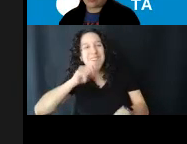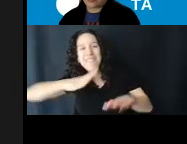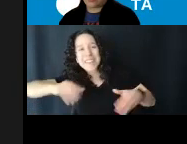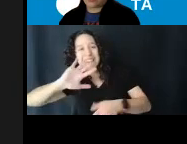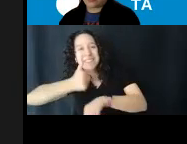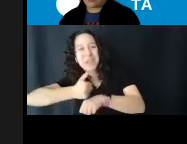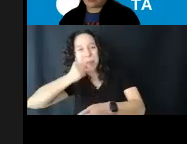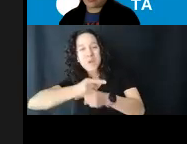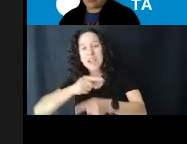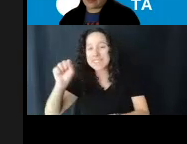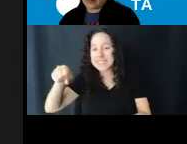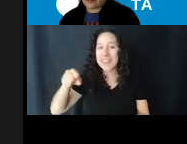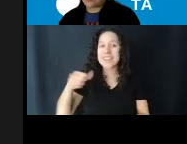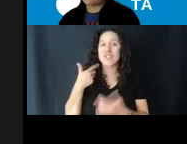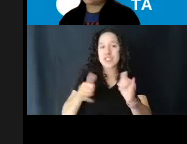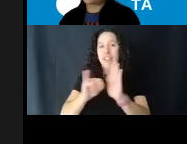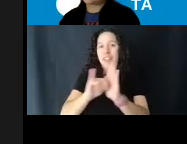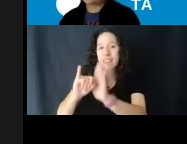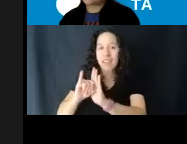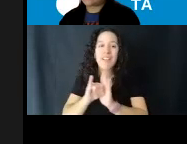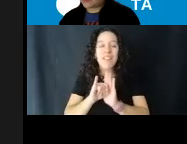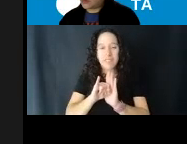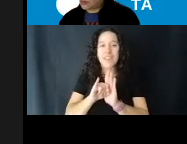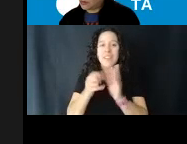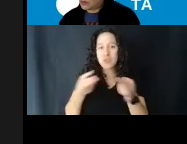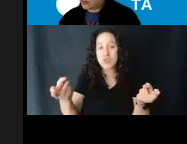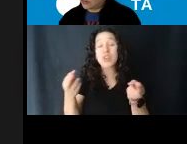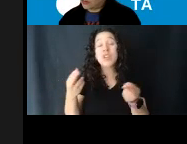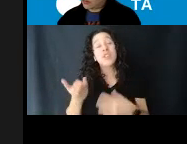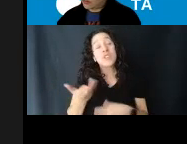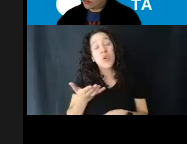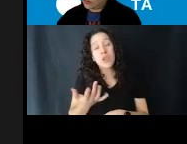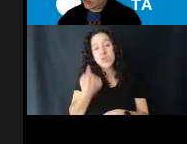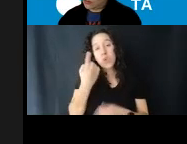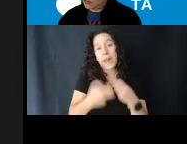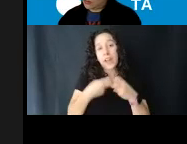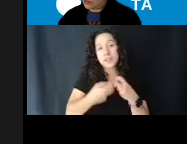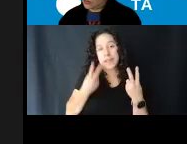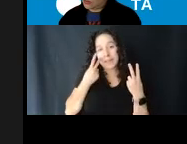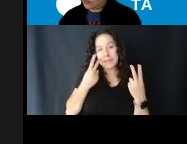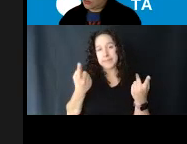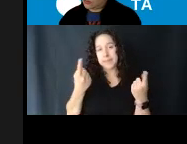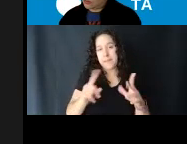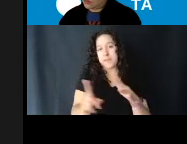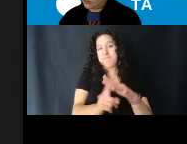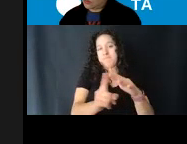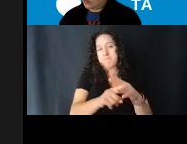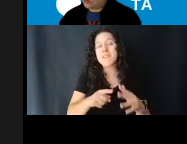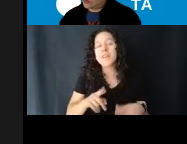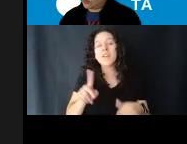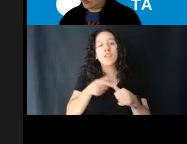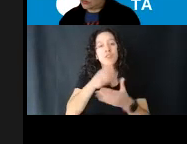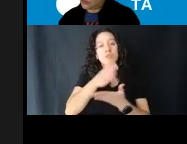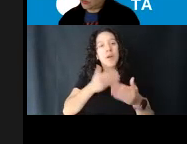right. They're still identifying those regions. So that's kind of one of the issues there, right? I think this first iteration of the process is going to